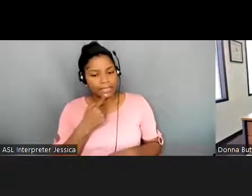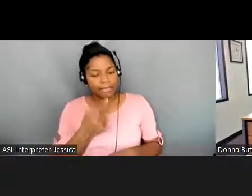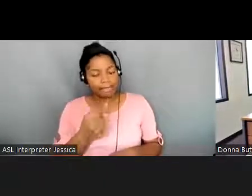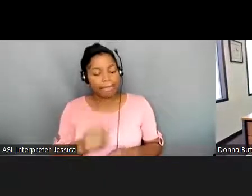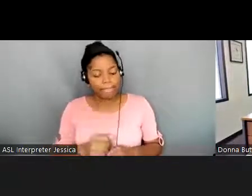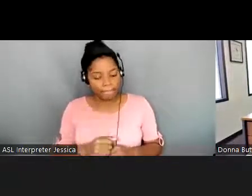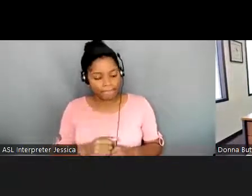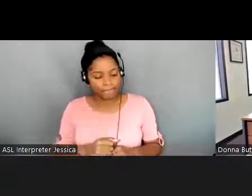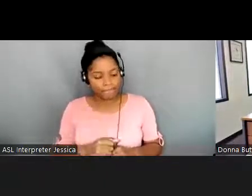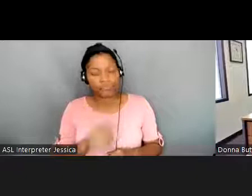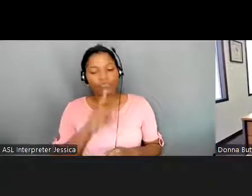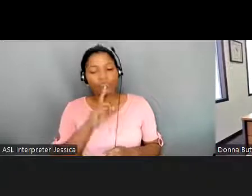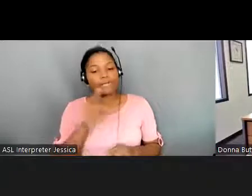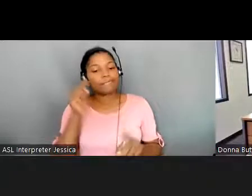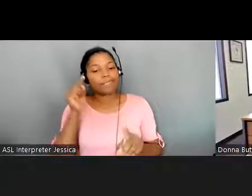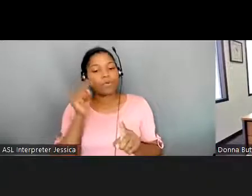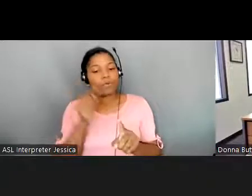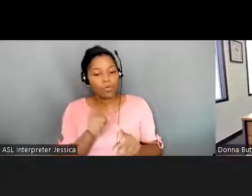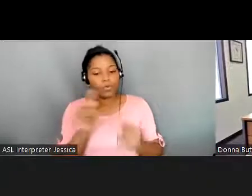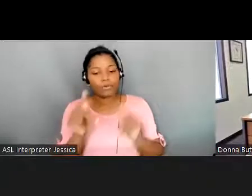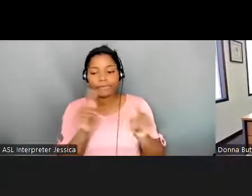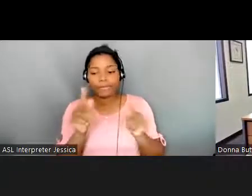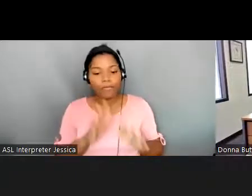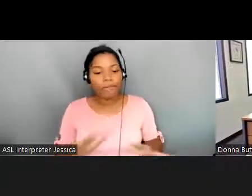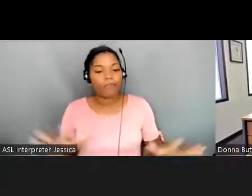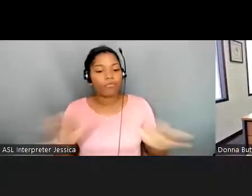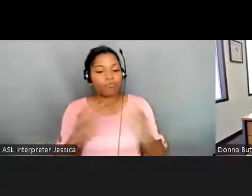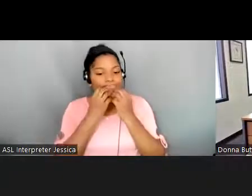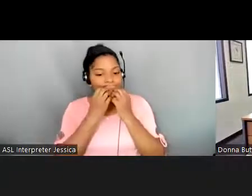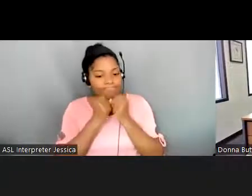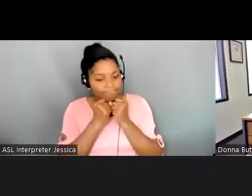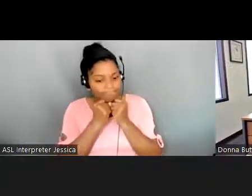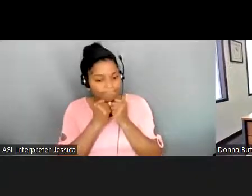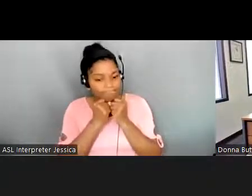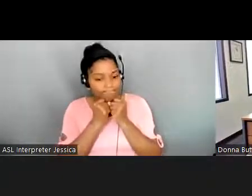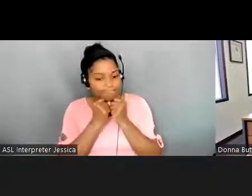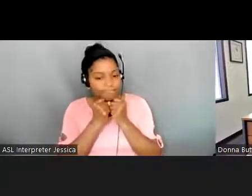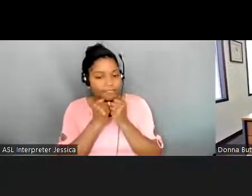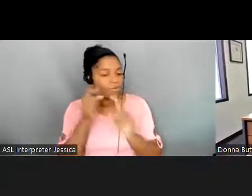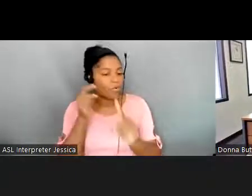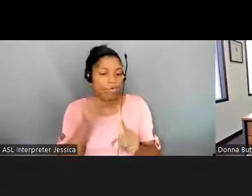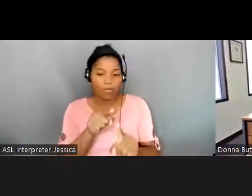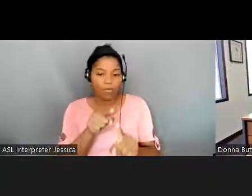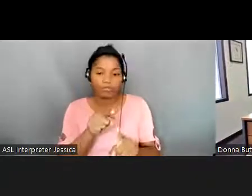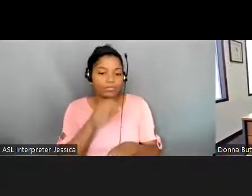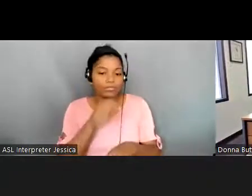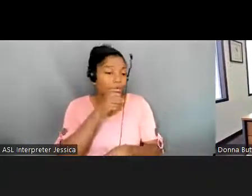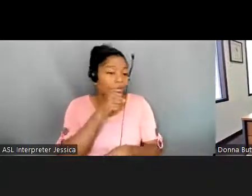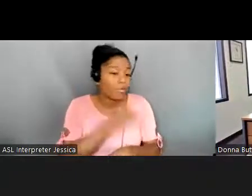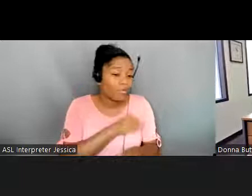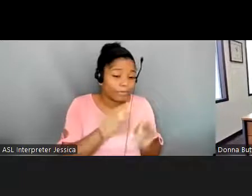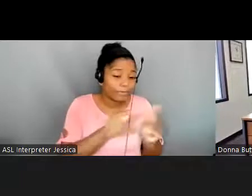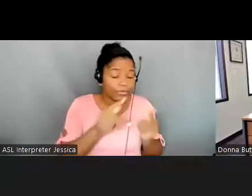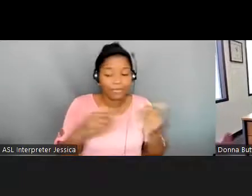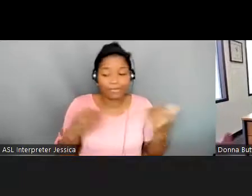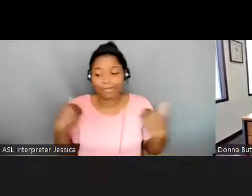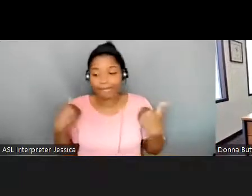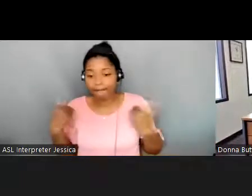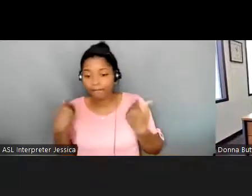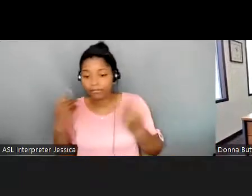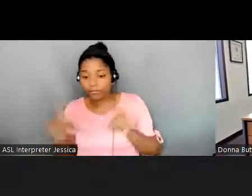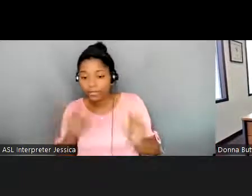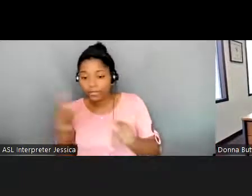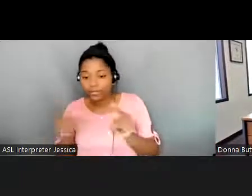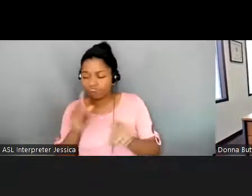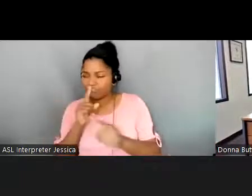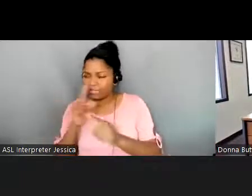society, to argue for a caring society that values its bookend generations, its older people, its younger people, the